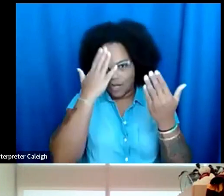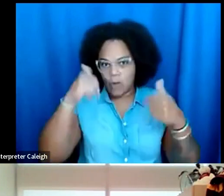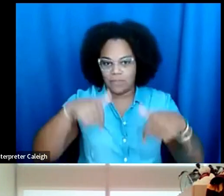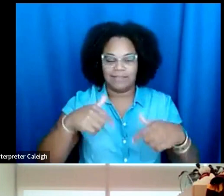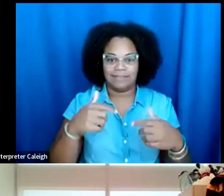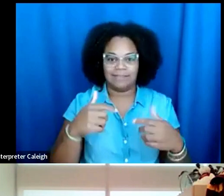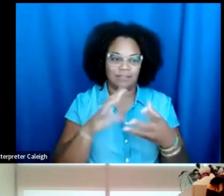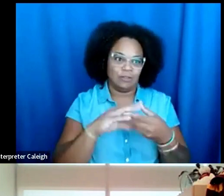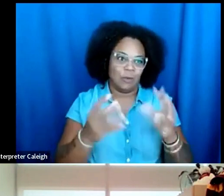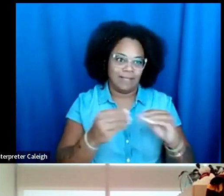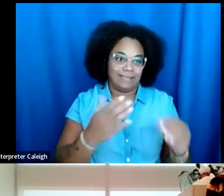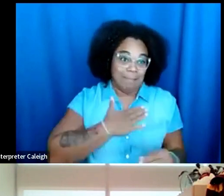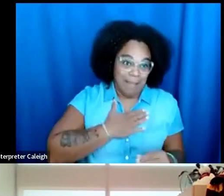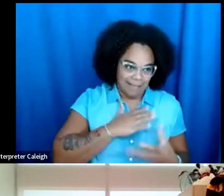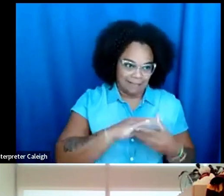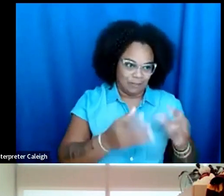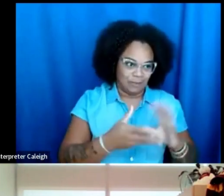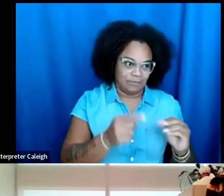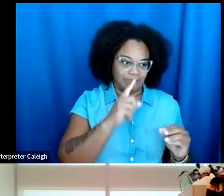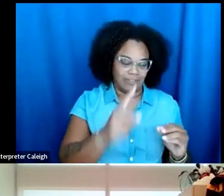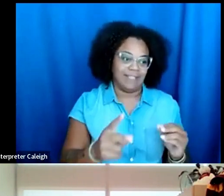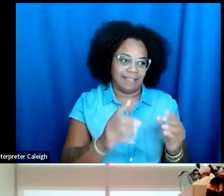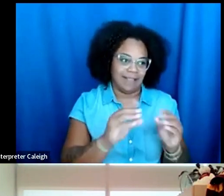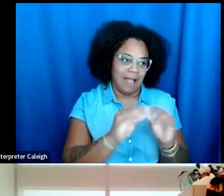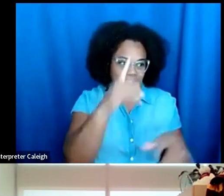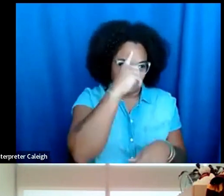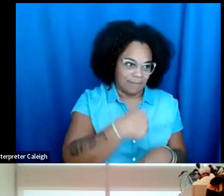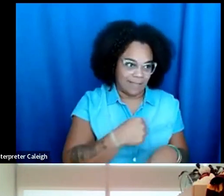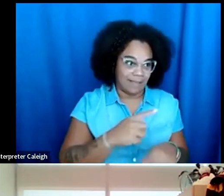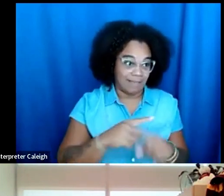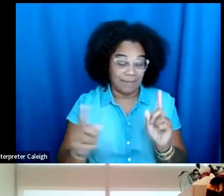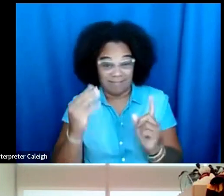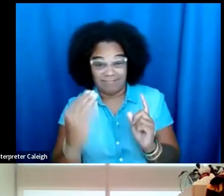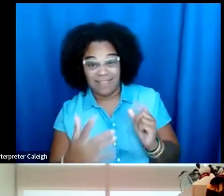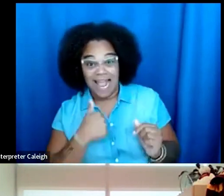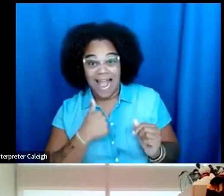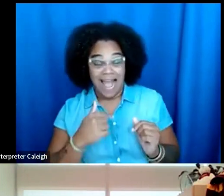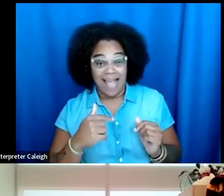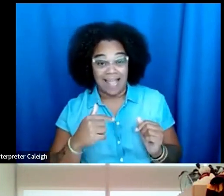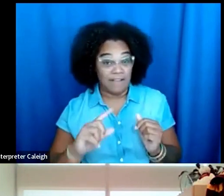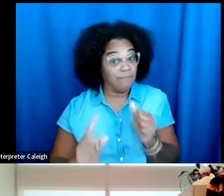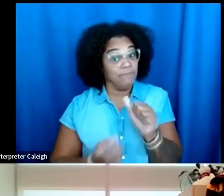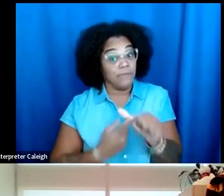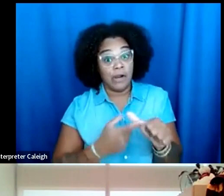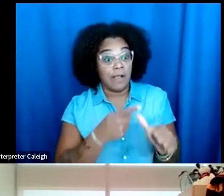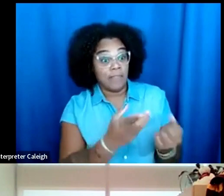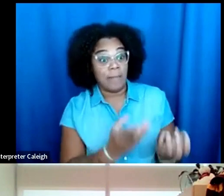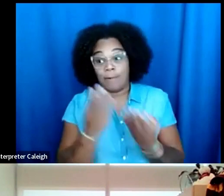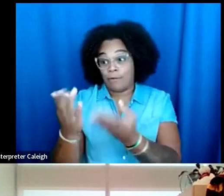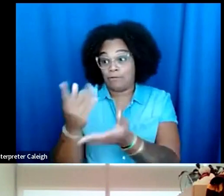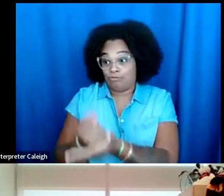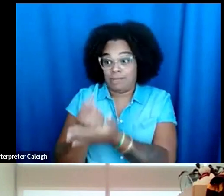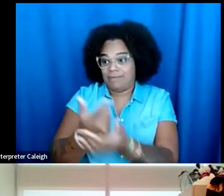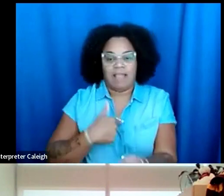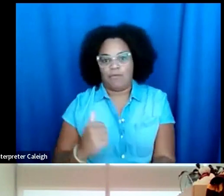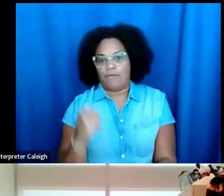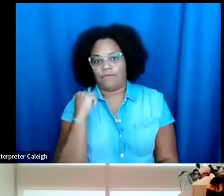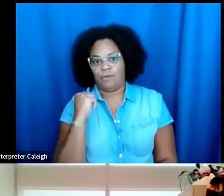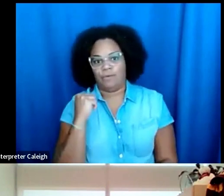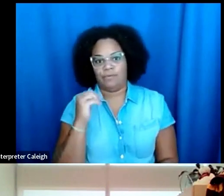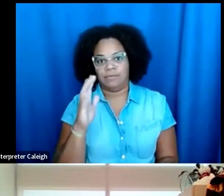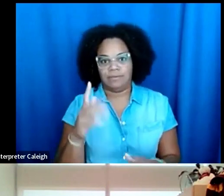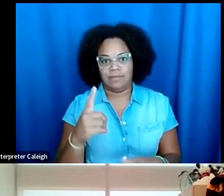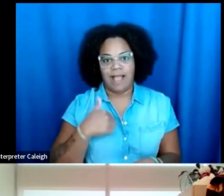that I actually refused treatment at first. The situation was so overwhelming and upsetting to